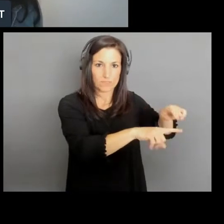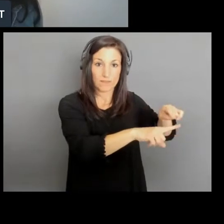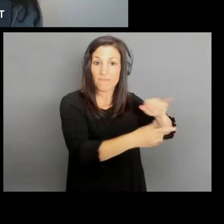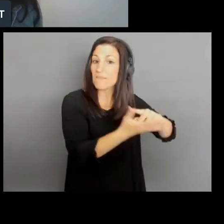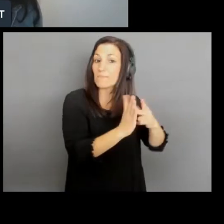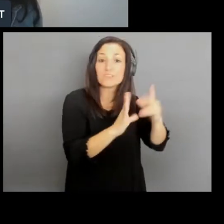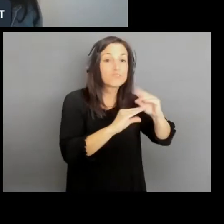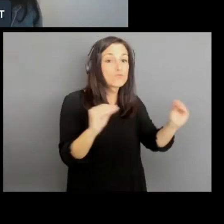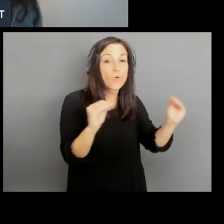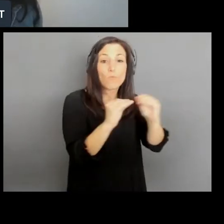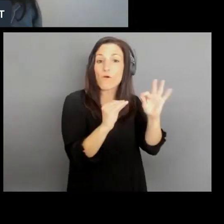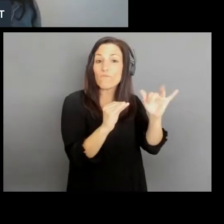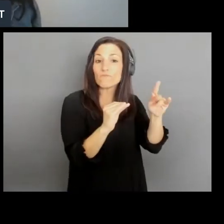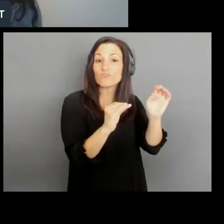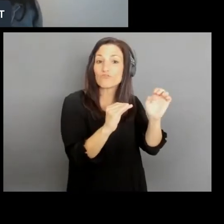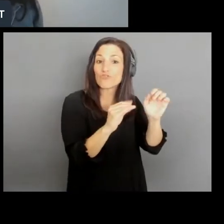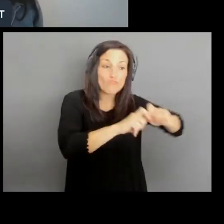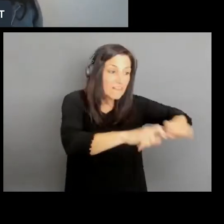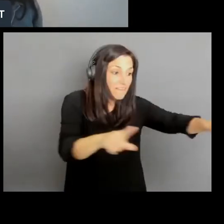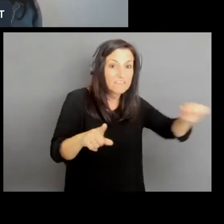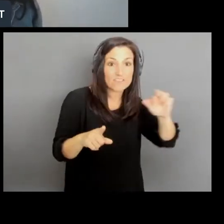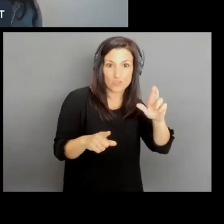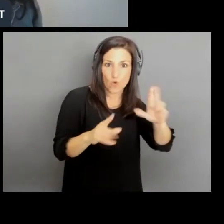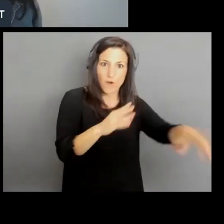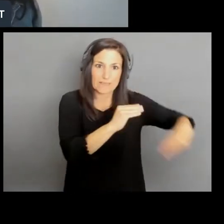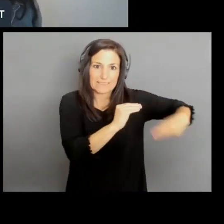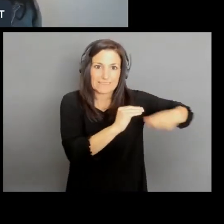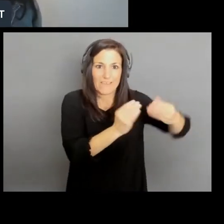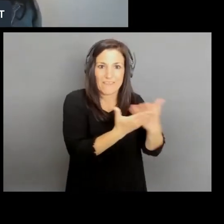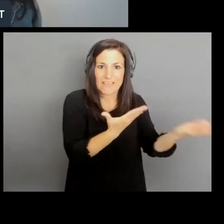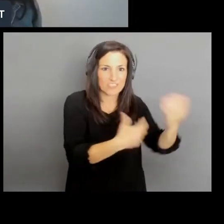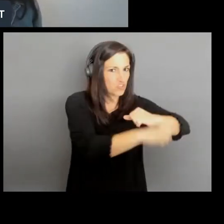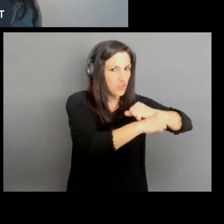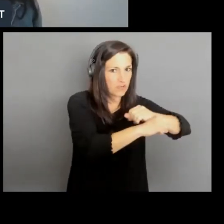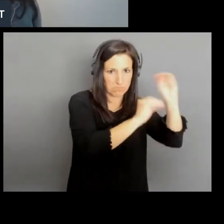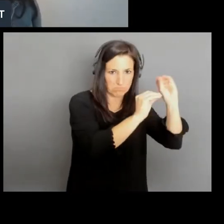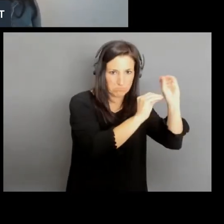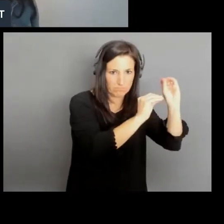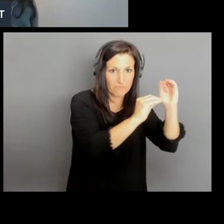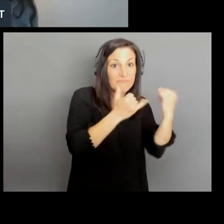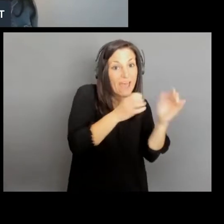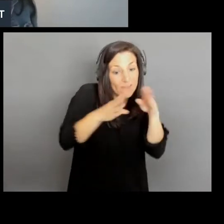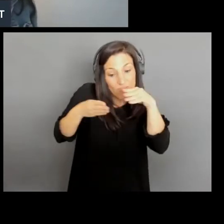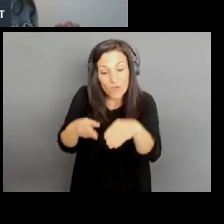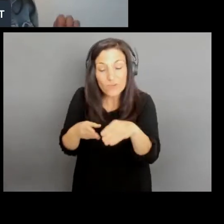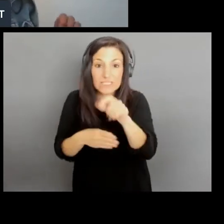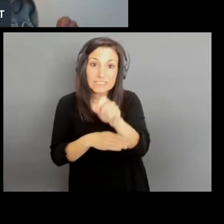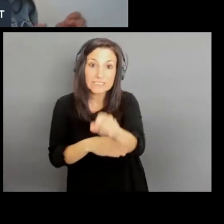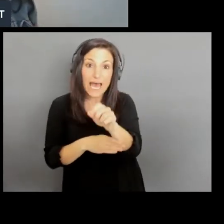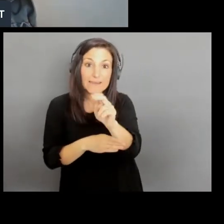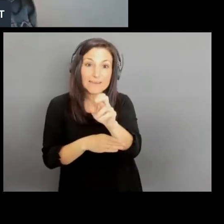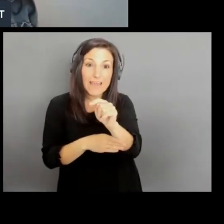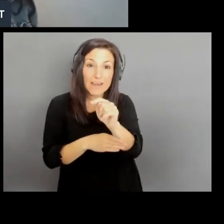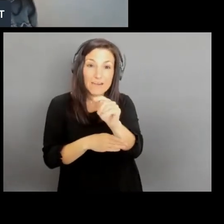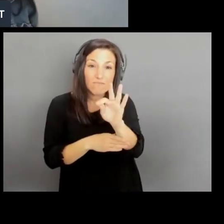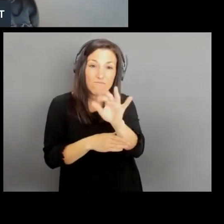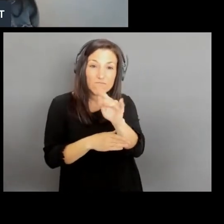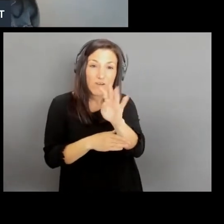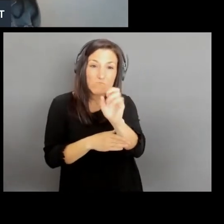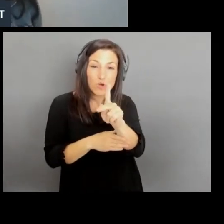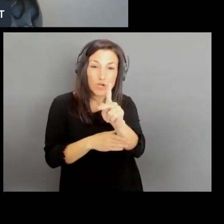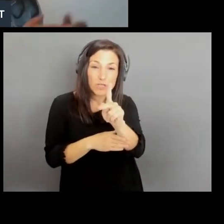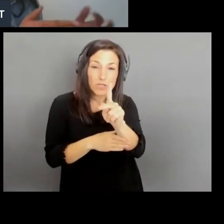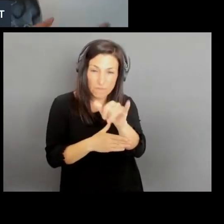security updates to it, and the focus is on .NET Framework? So it's the other way.